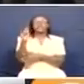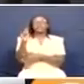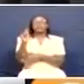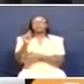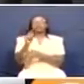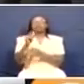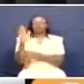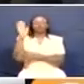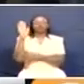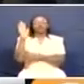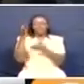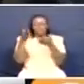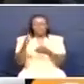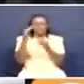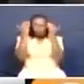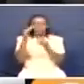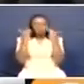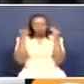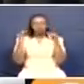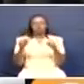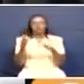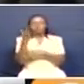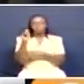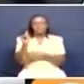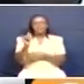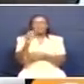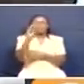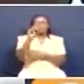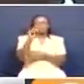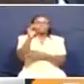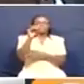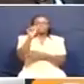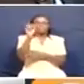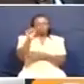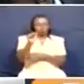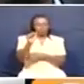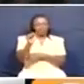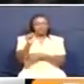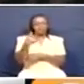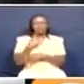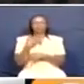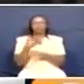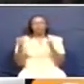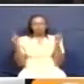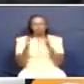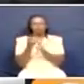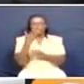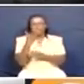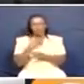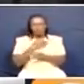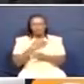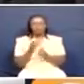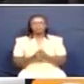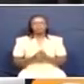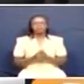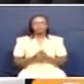in this honourable court today by Mr. Moses Kipkogei, and I will be brief in my response, my lords.